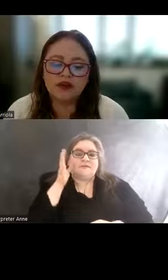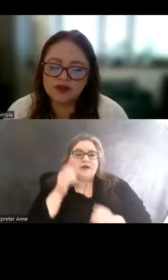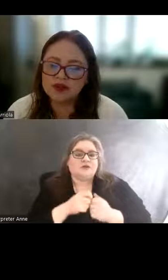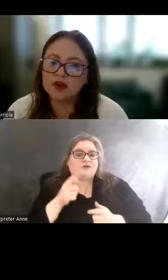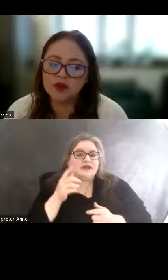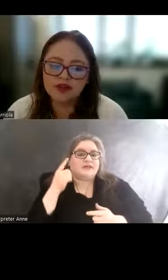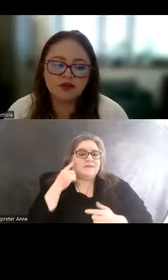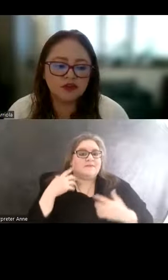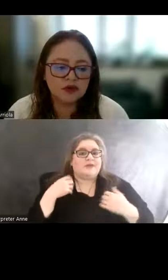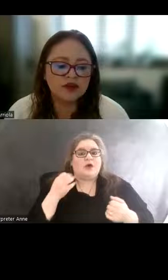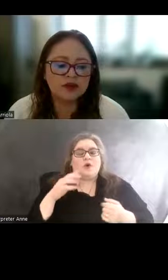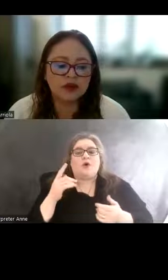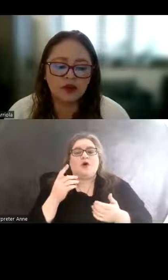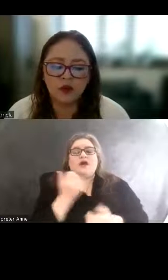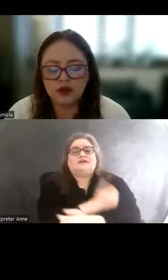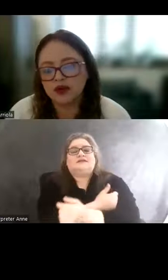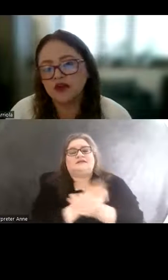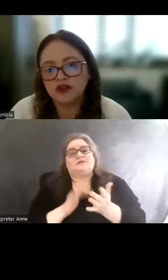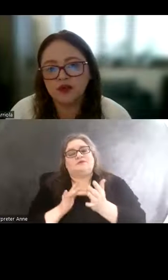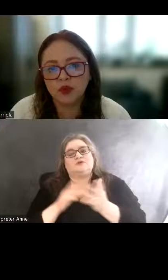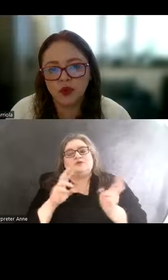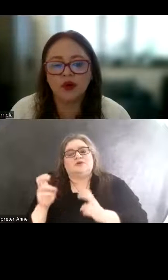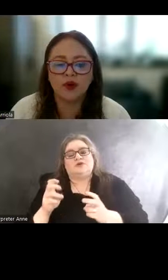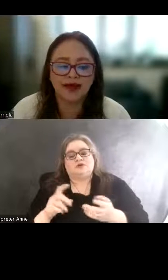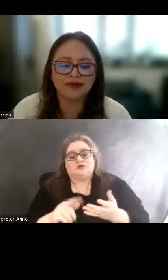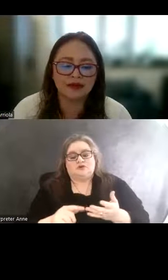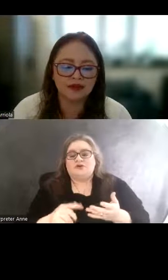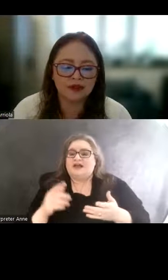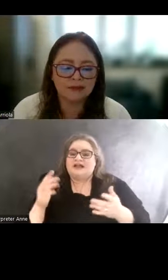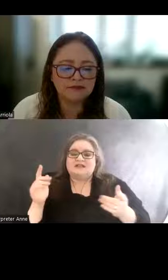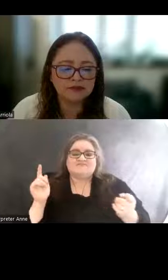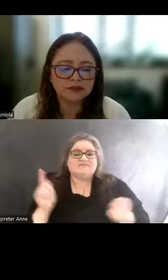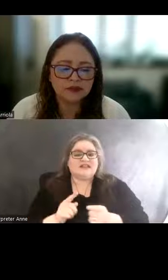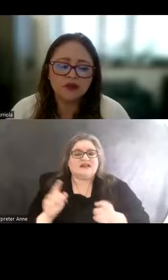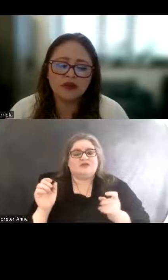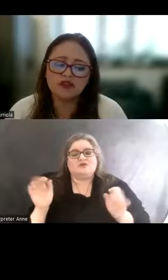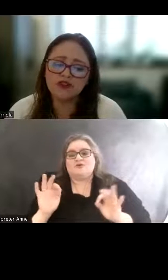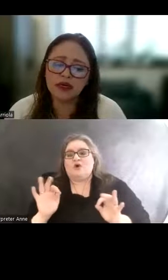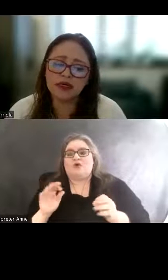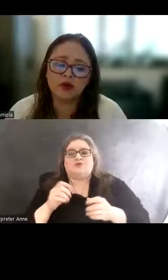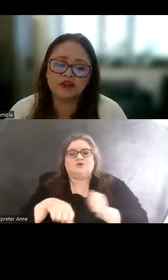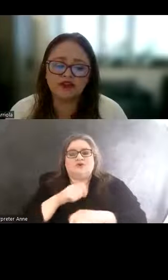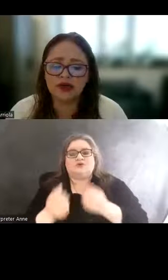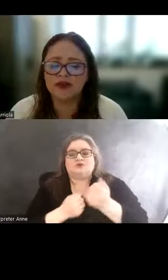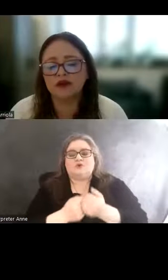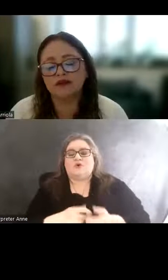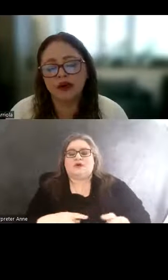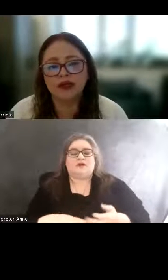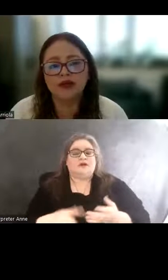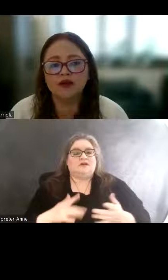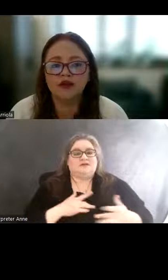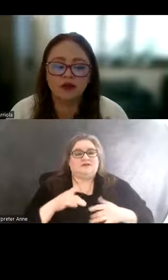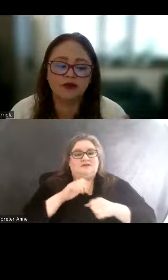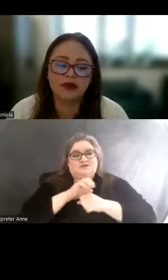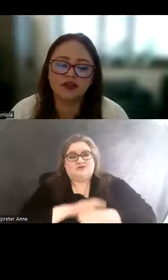health or substance abuse issues, little or no social support or isolation, strain or stress on the